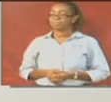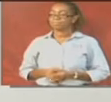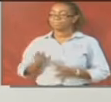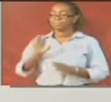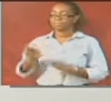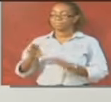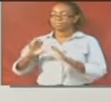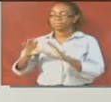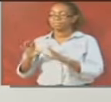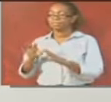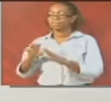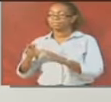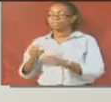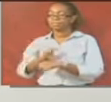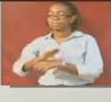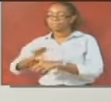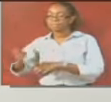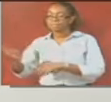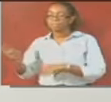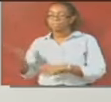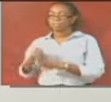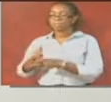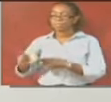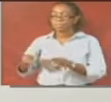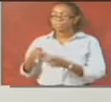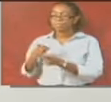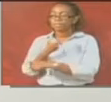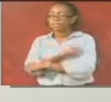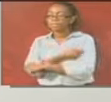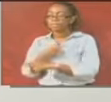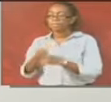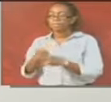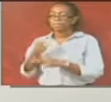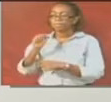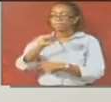that if you get an AstraZeneca vaccine from